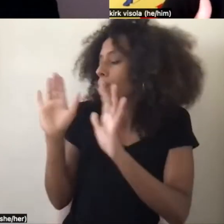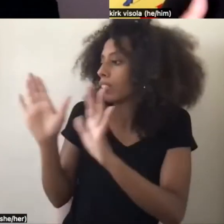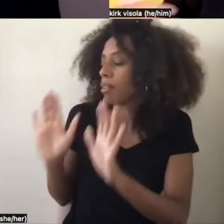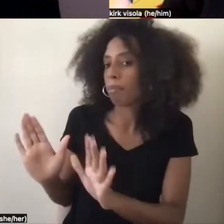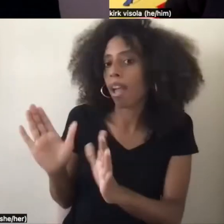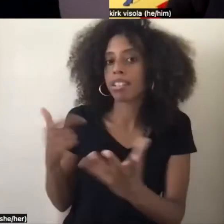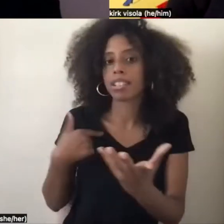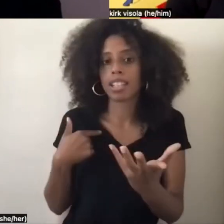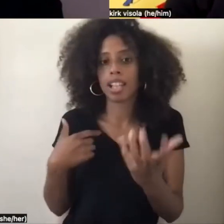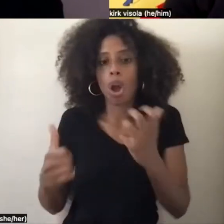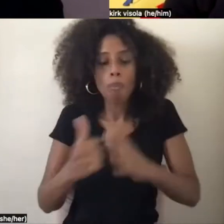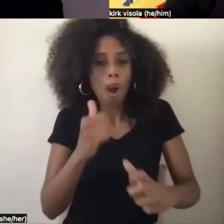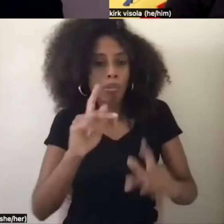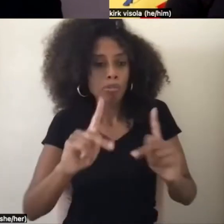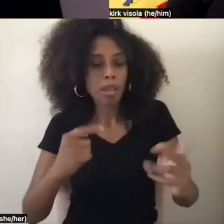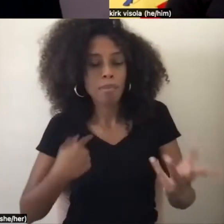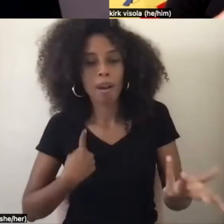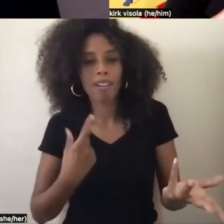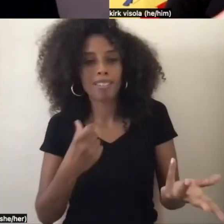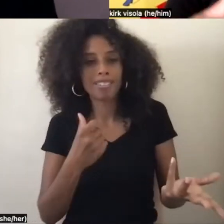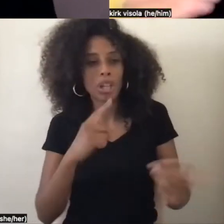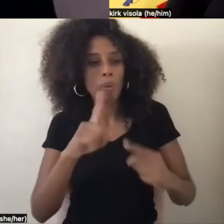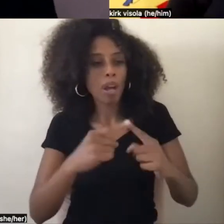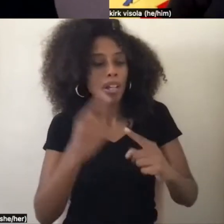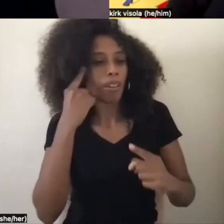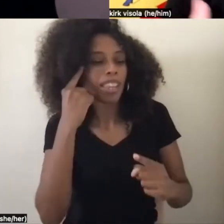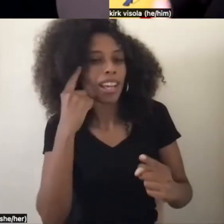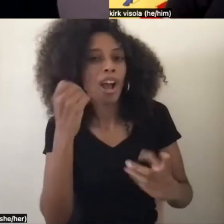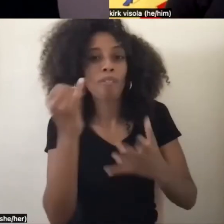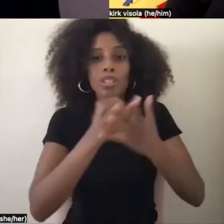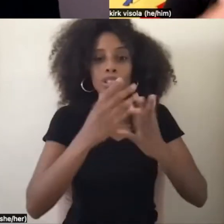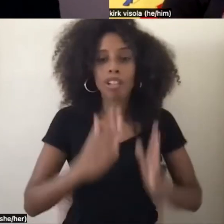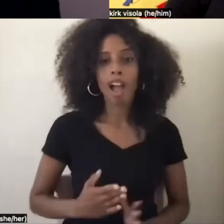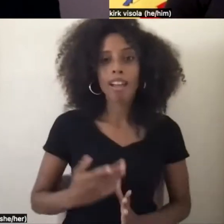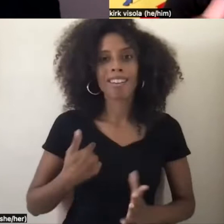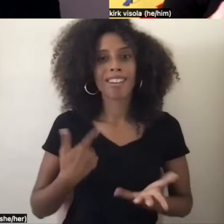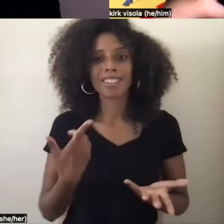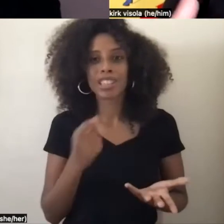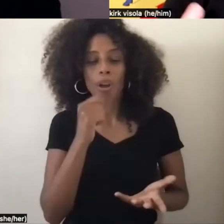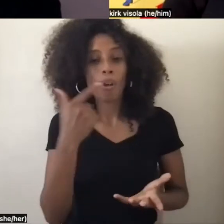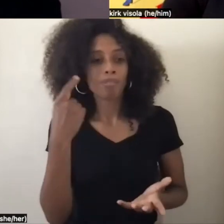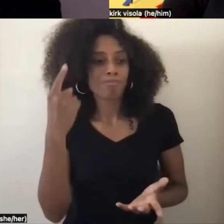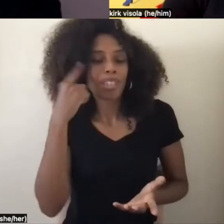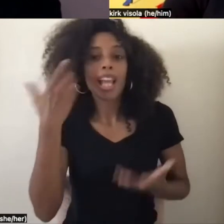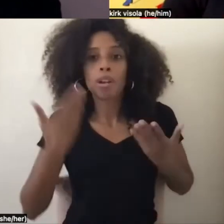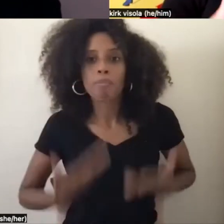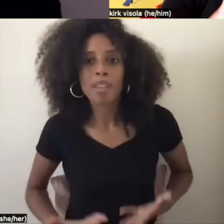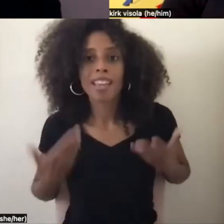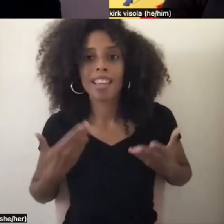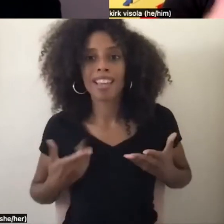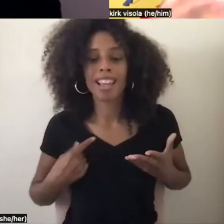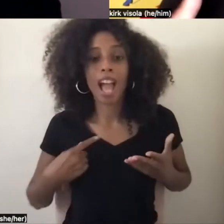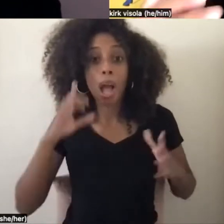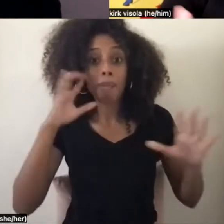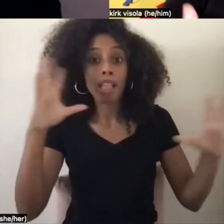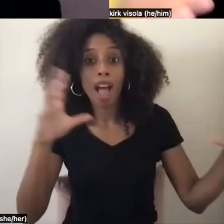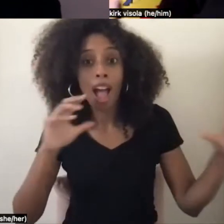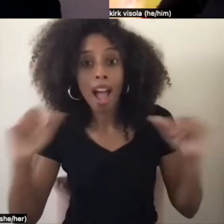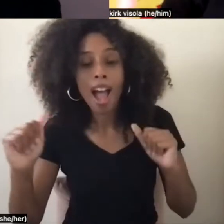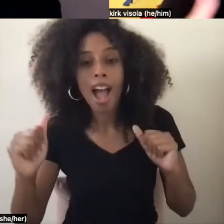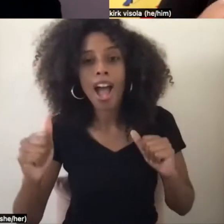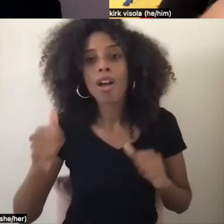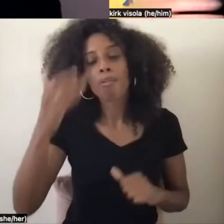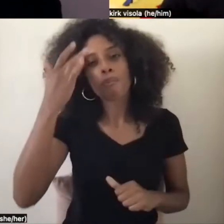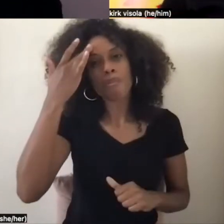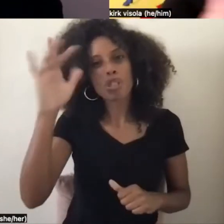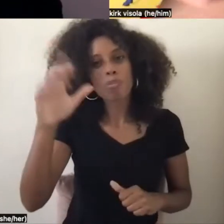I'm loud, I'm smart ass, I cuss a lot or whatever, and I'm kind of like crazy, but I need to stop using that word. It's an